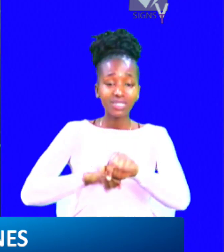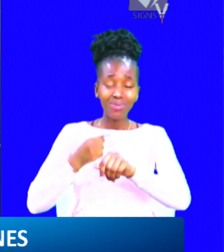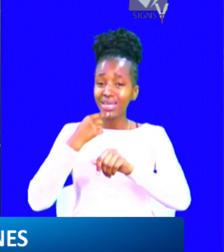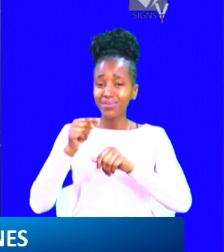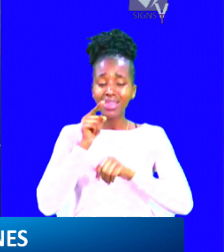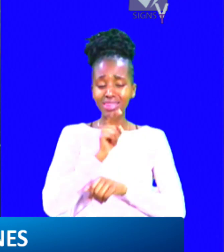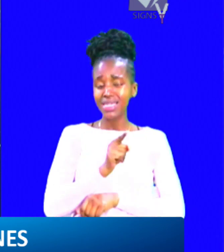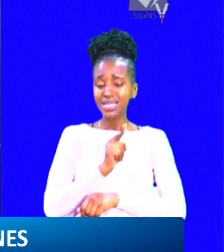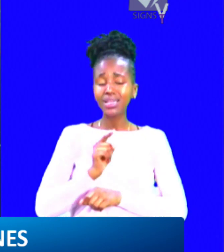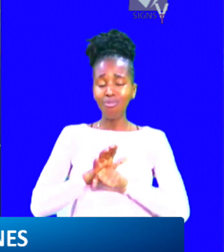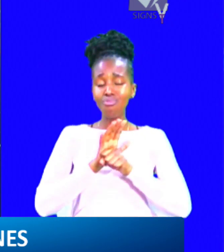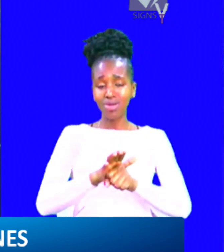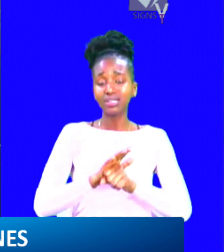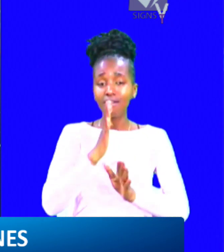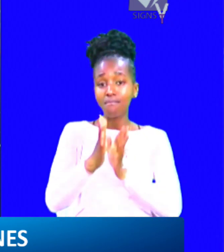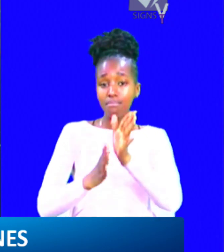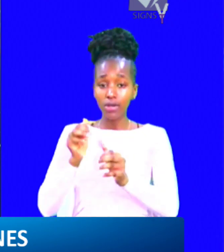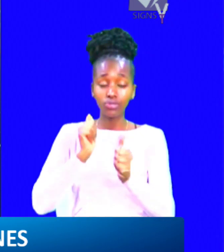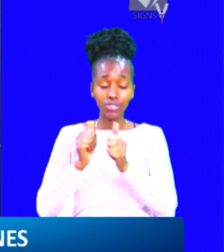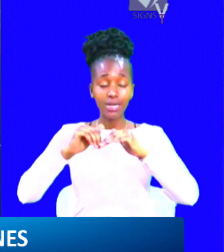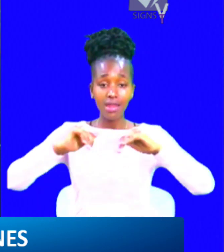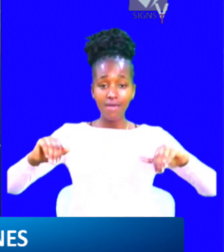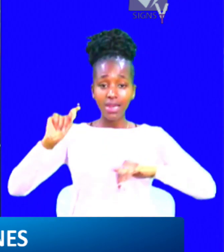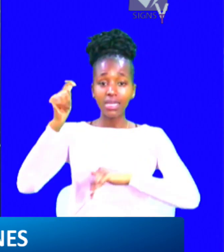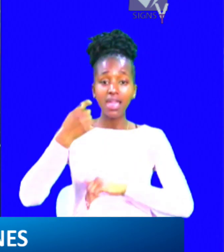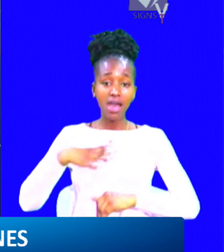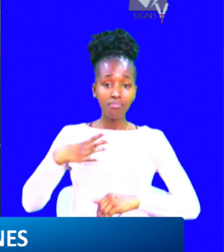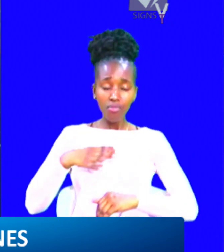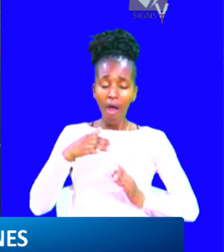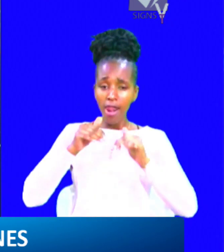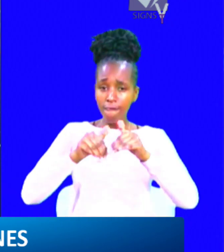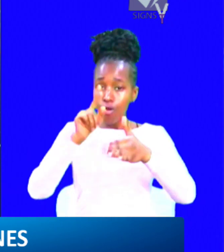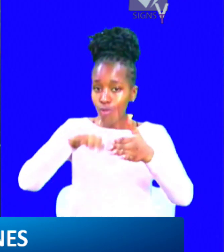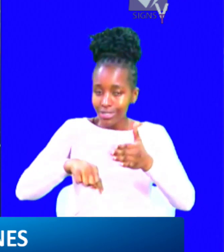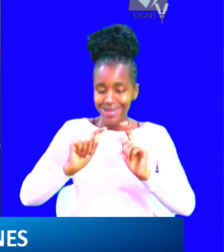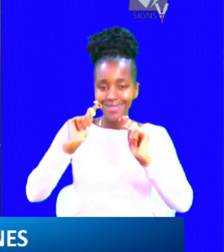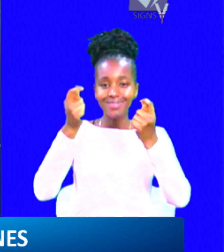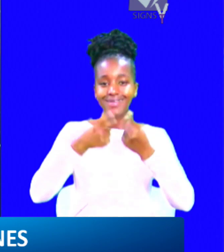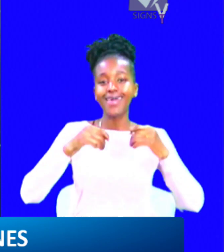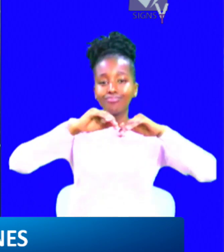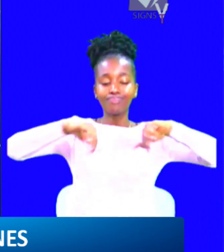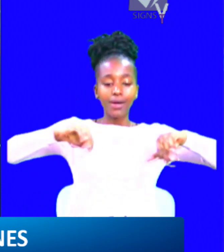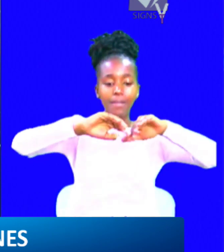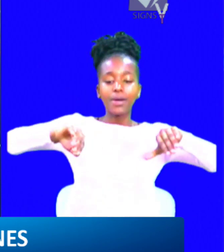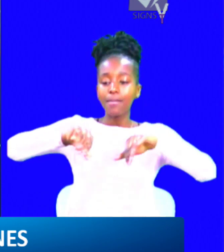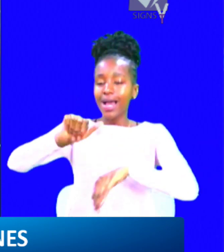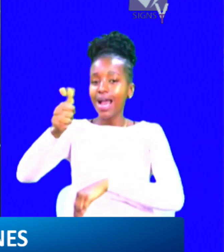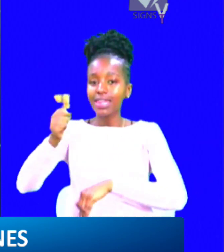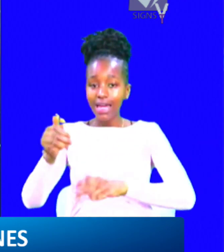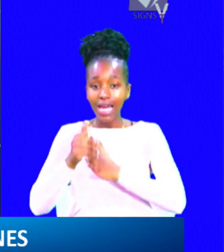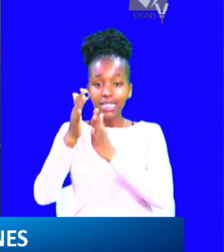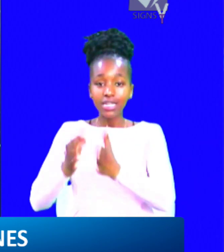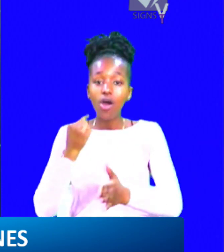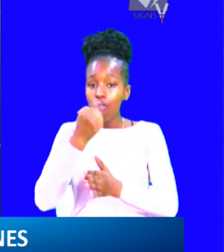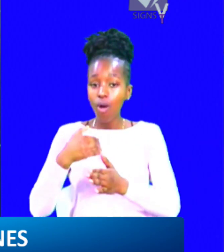an oppressive regime that was dividing Kenyans based on ethnic lines. Now, other leaders who accompanied the Azimio